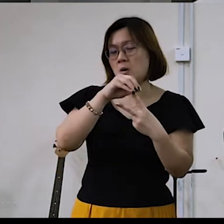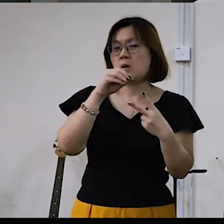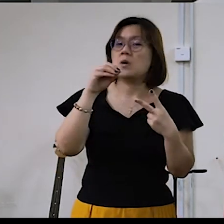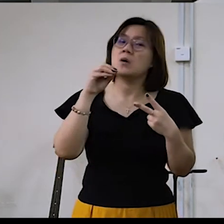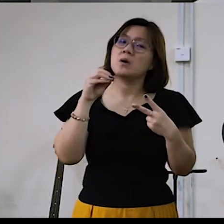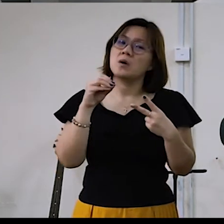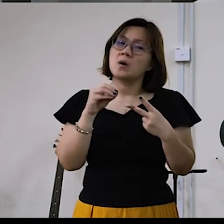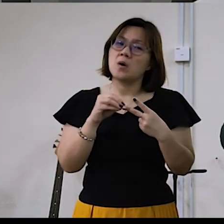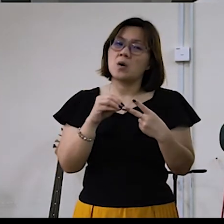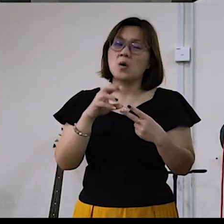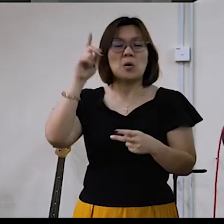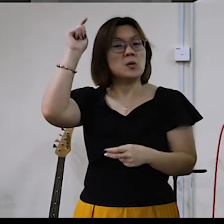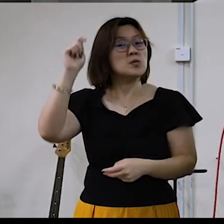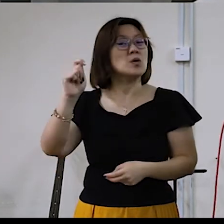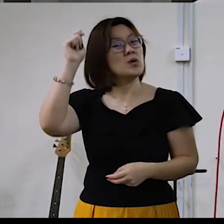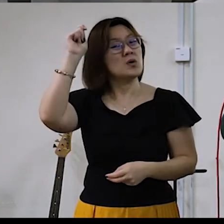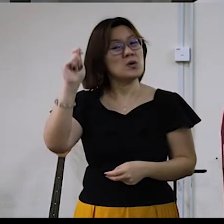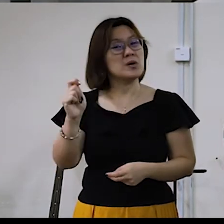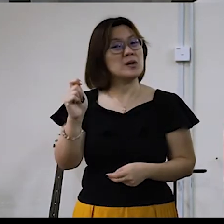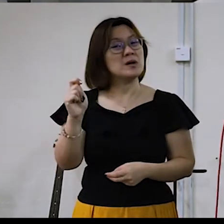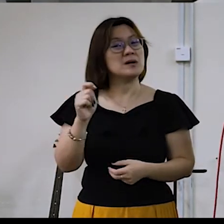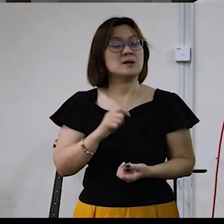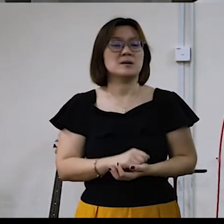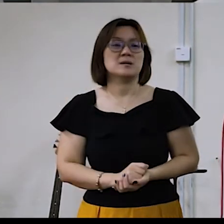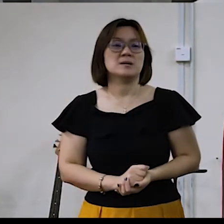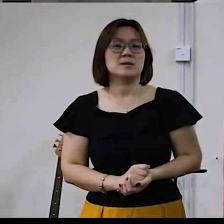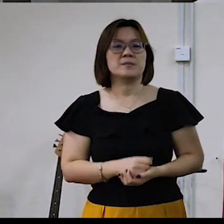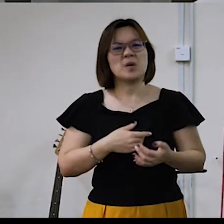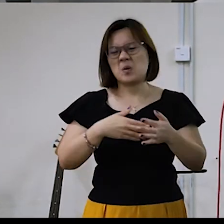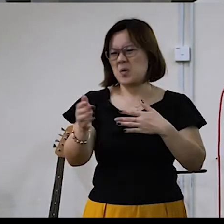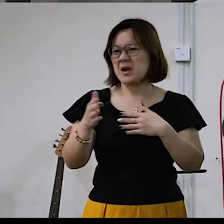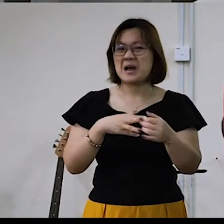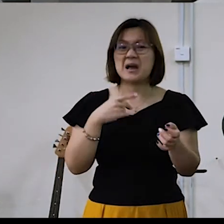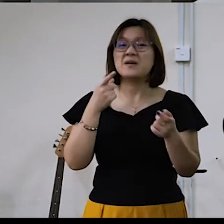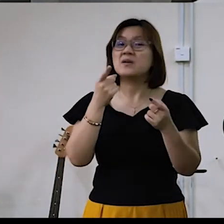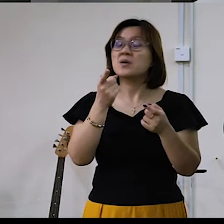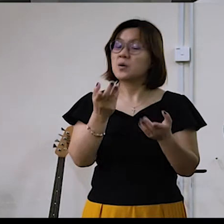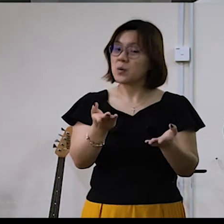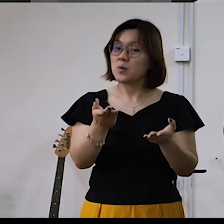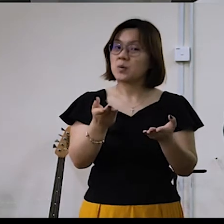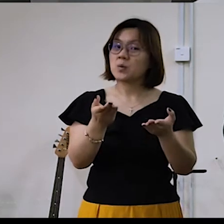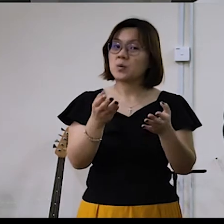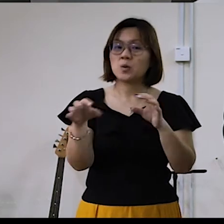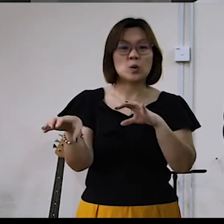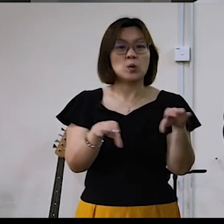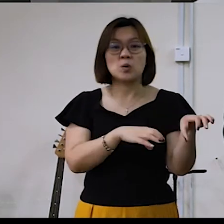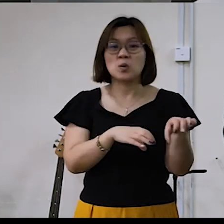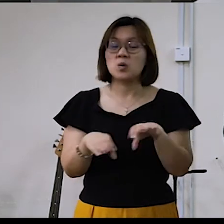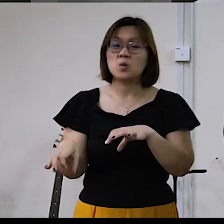think you are alone? You can go wherever you like? You can do whatever you like on the internet? You are never alone.